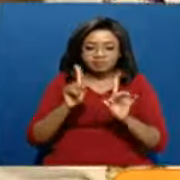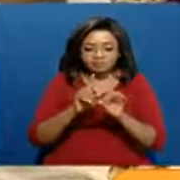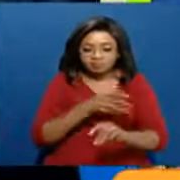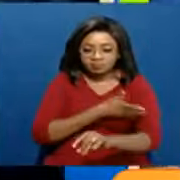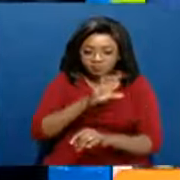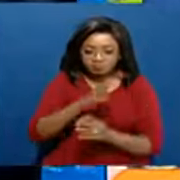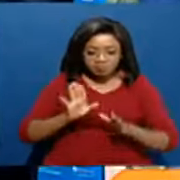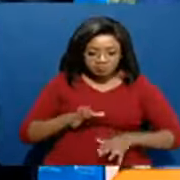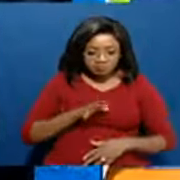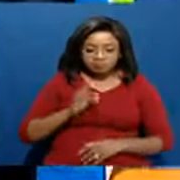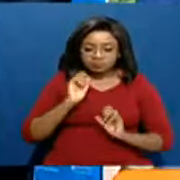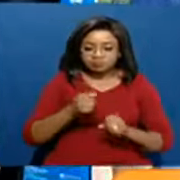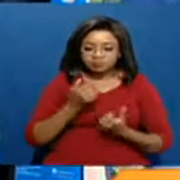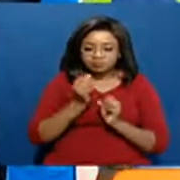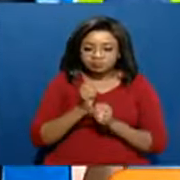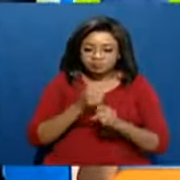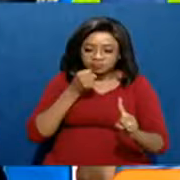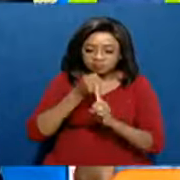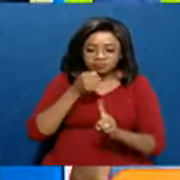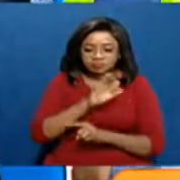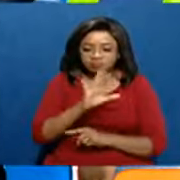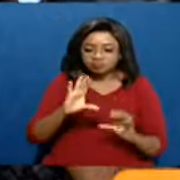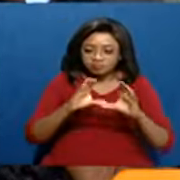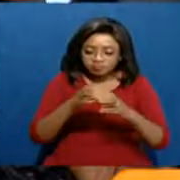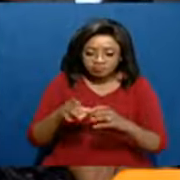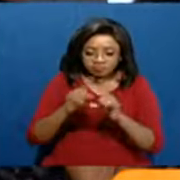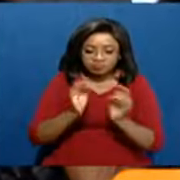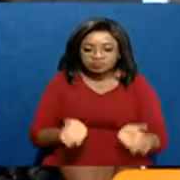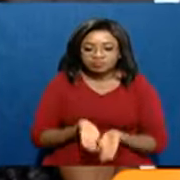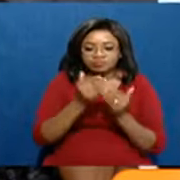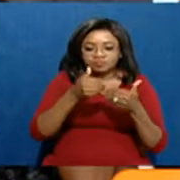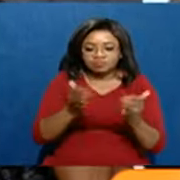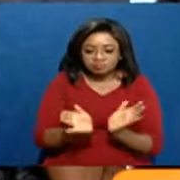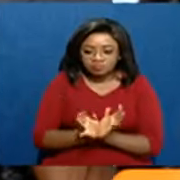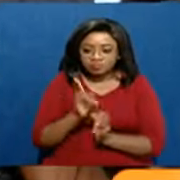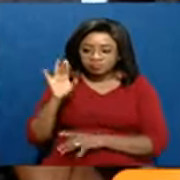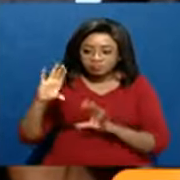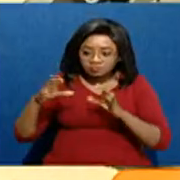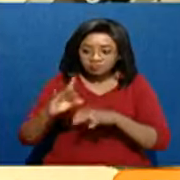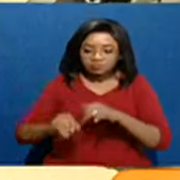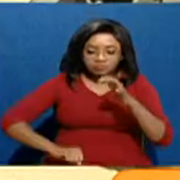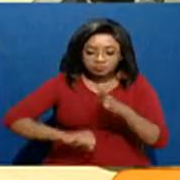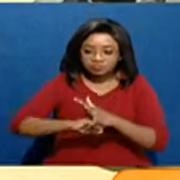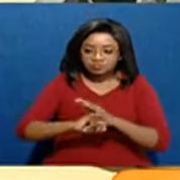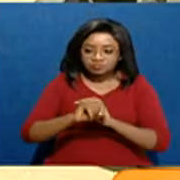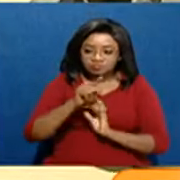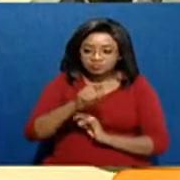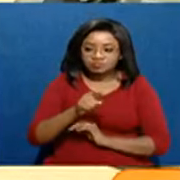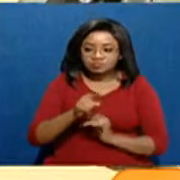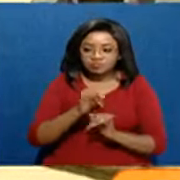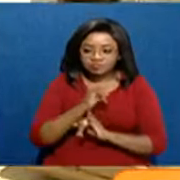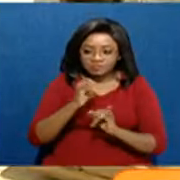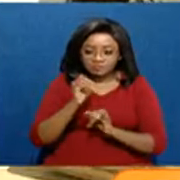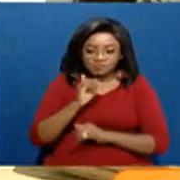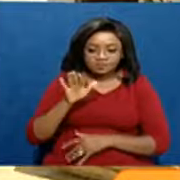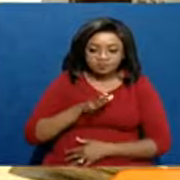empowering women to make an impact on their communities and families. The company has given a major boost to the safety and hygiene of